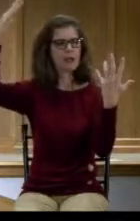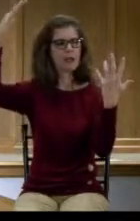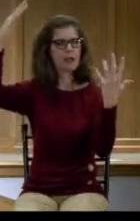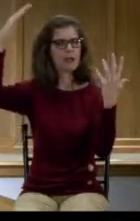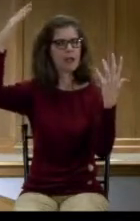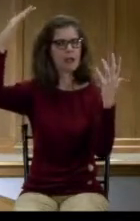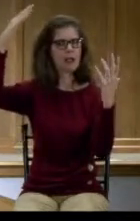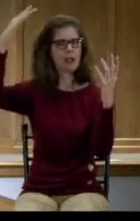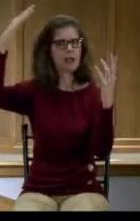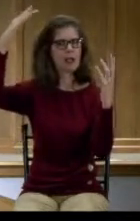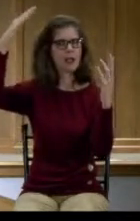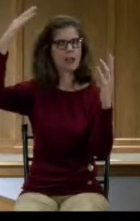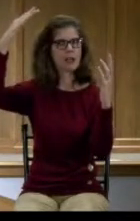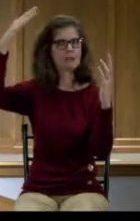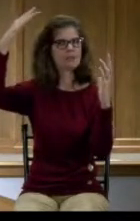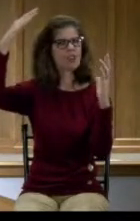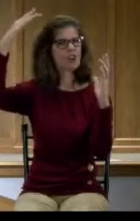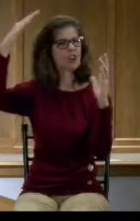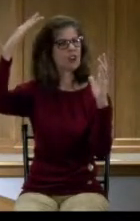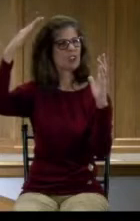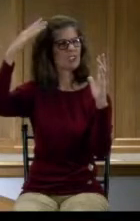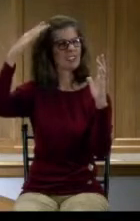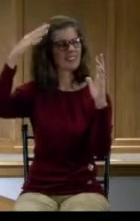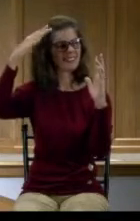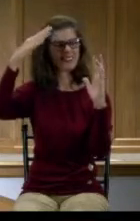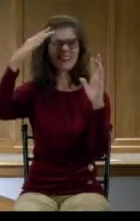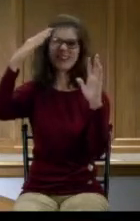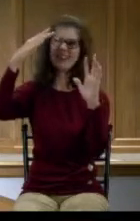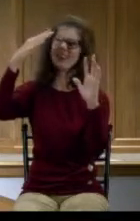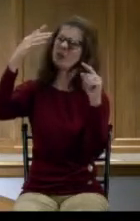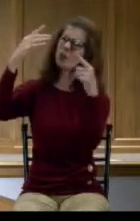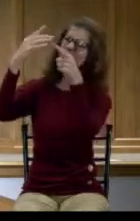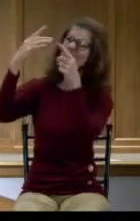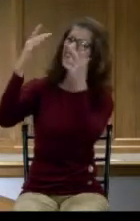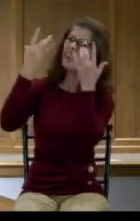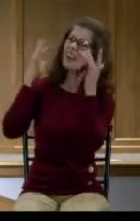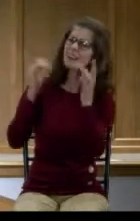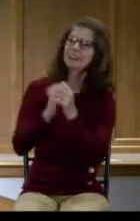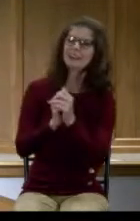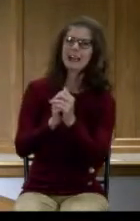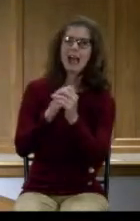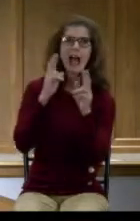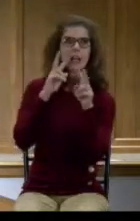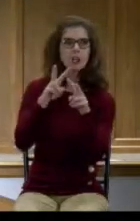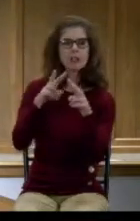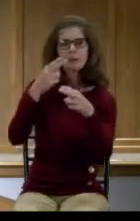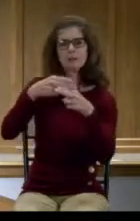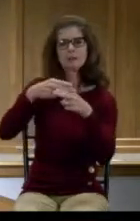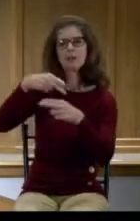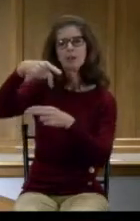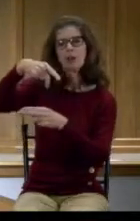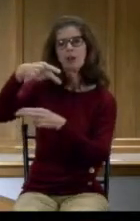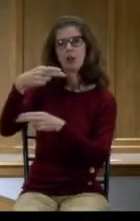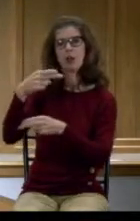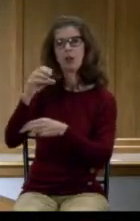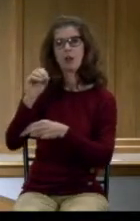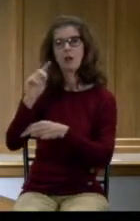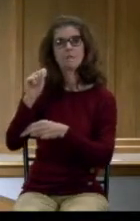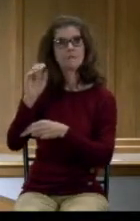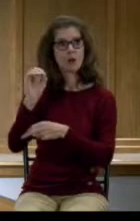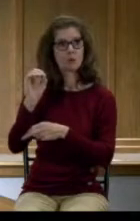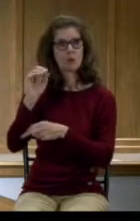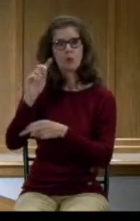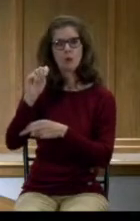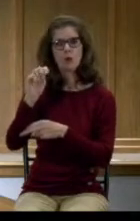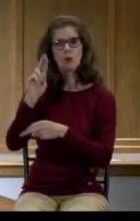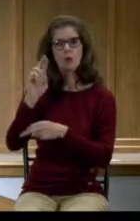hope. I didn't exactly know why trees did this, so I looked it up. It's in science, it's called phototropism. Photo means light,